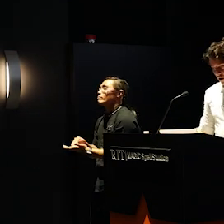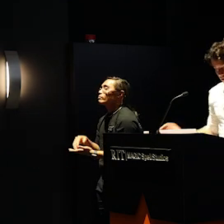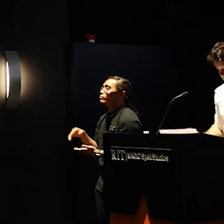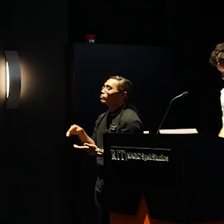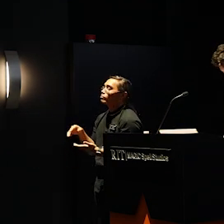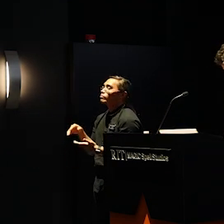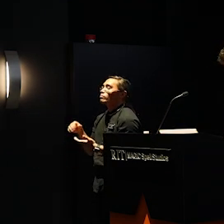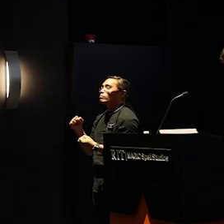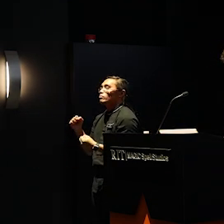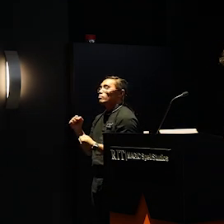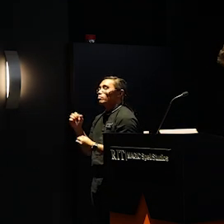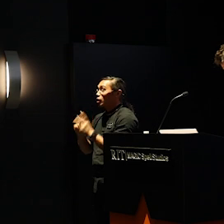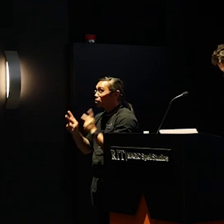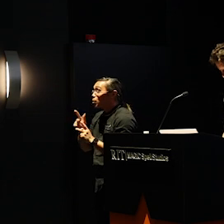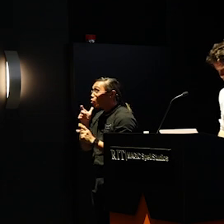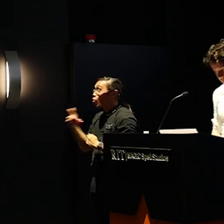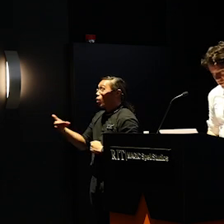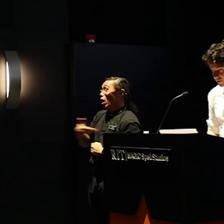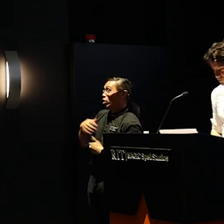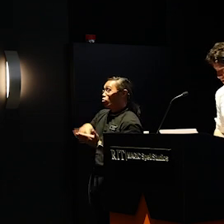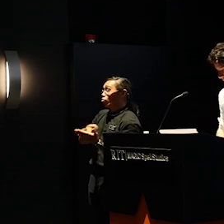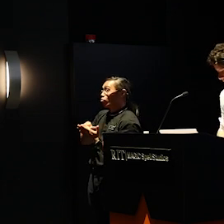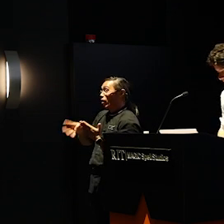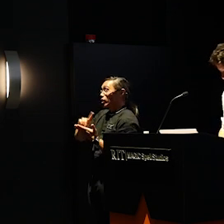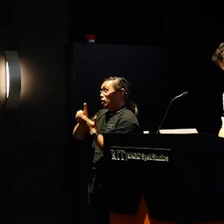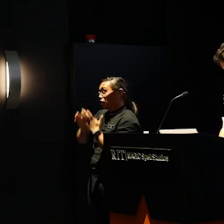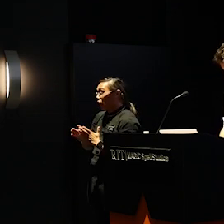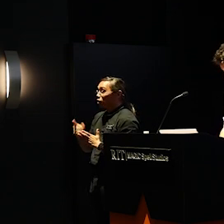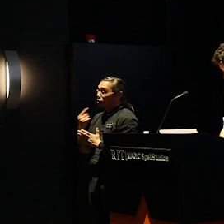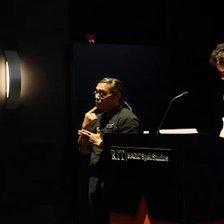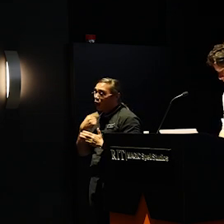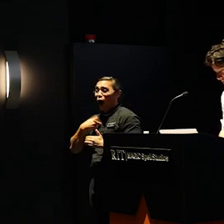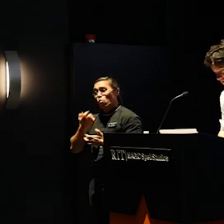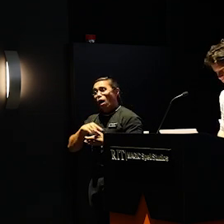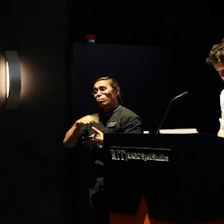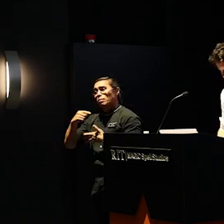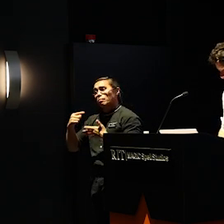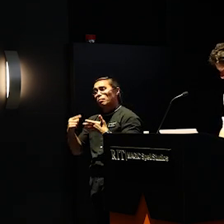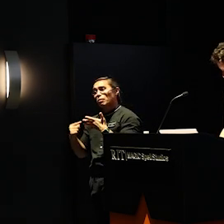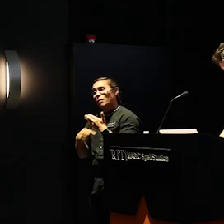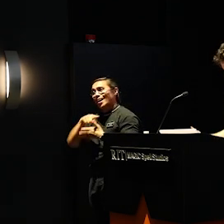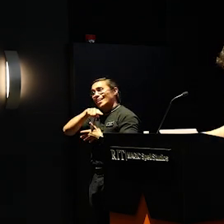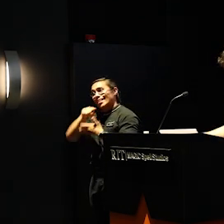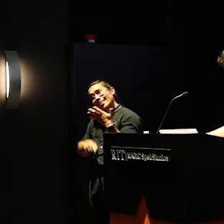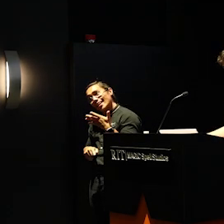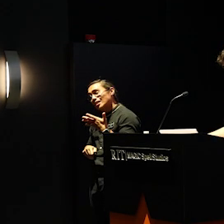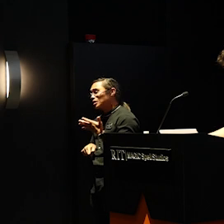a frog, or there's got to be a football in it, and there's got to be a frog or a football in it. You cannot talk them out of it. But I thought that was pretty